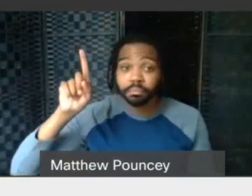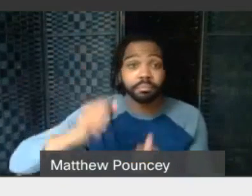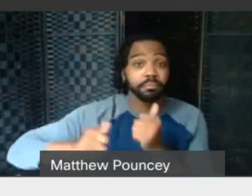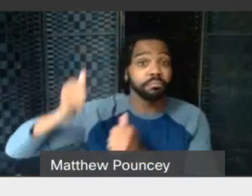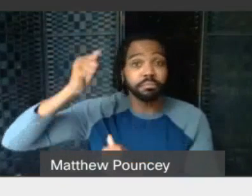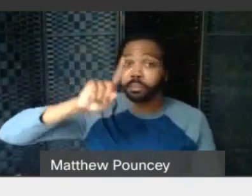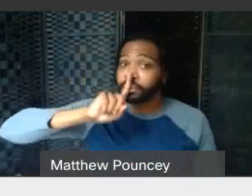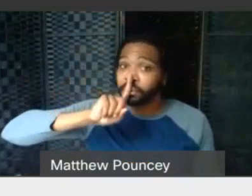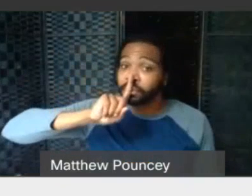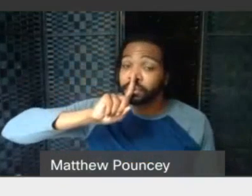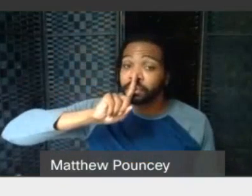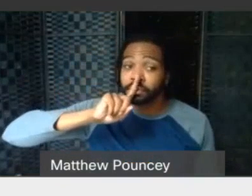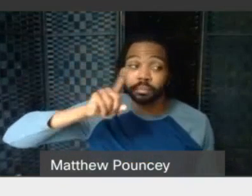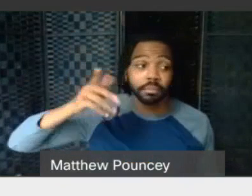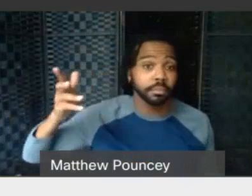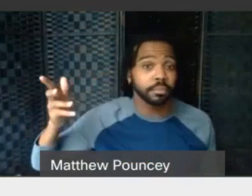standard established.